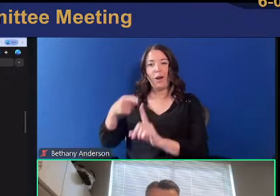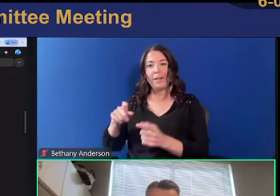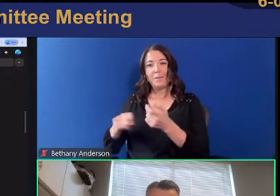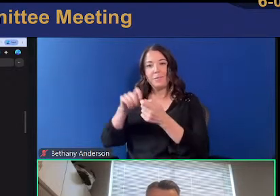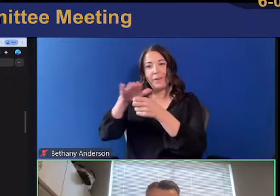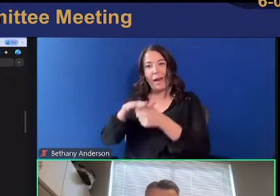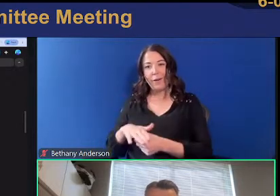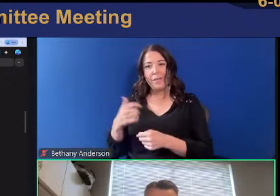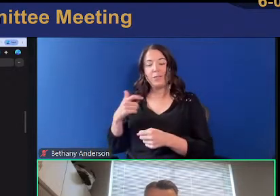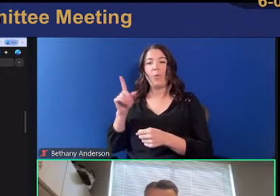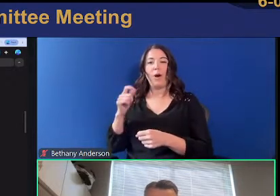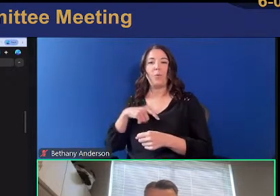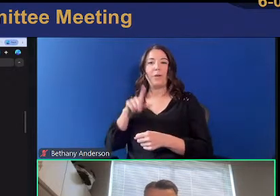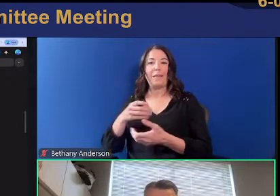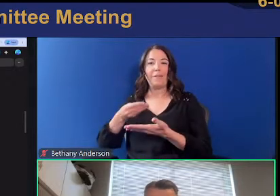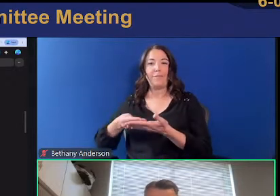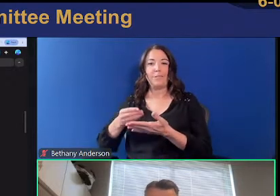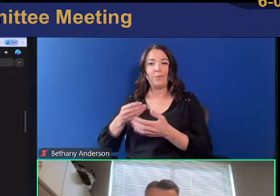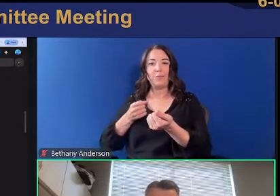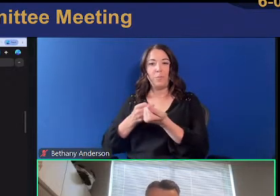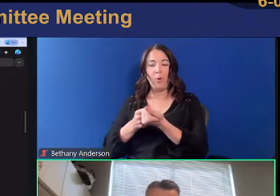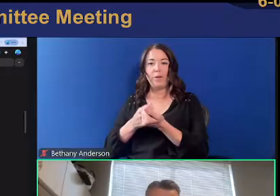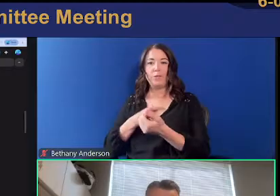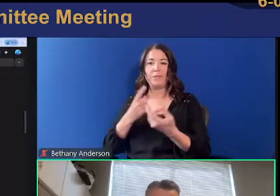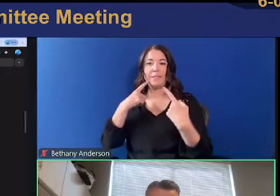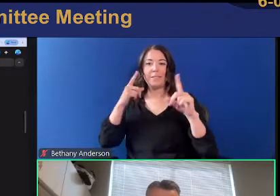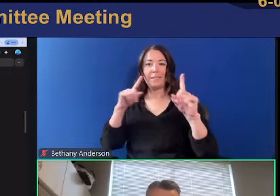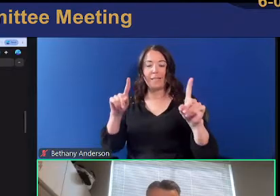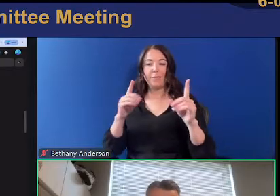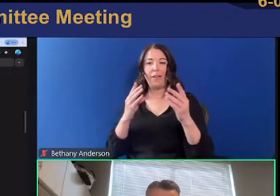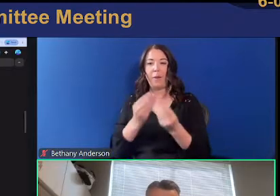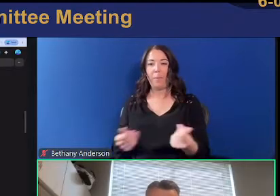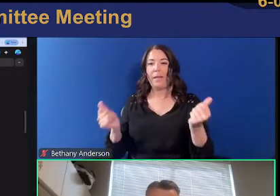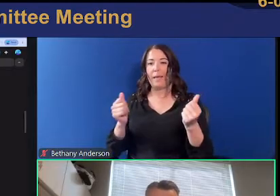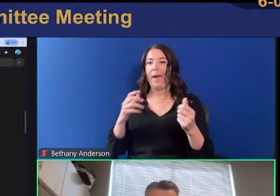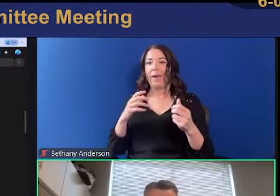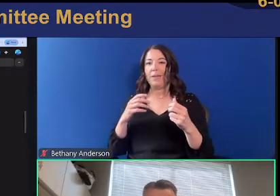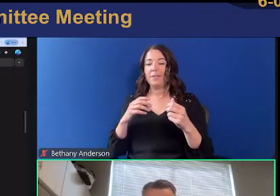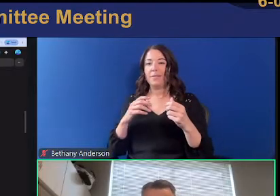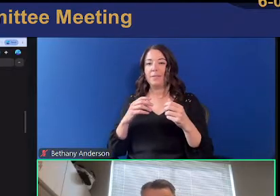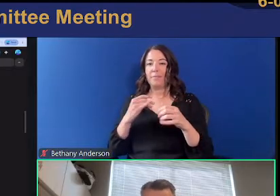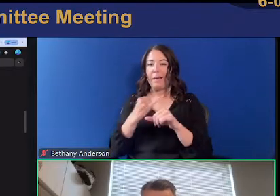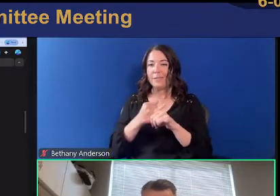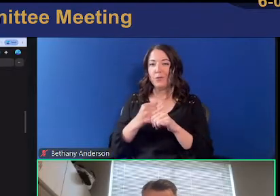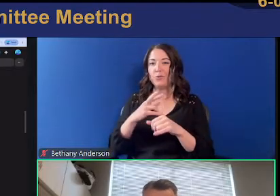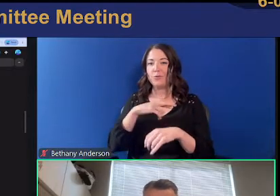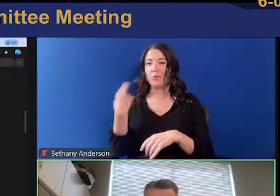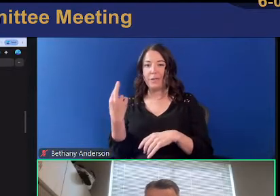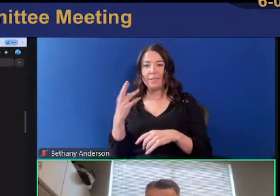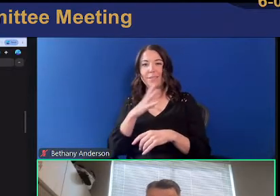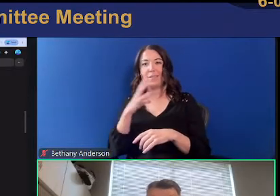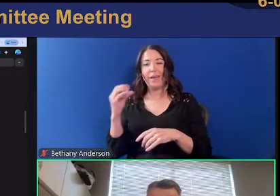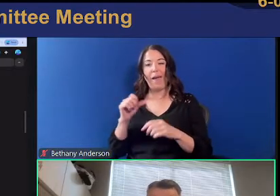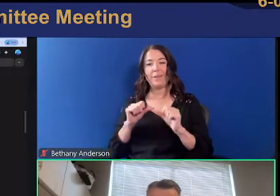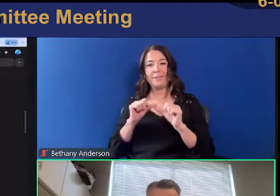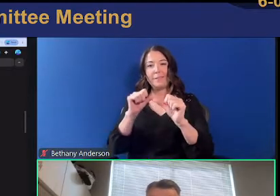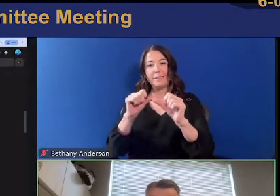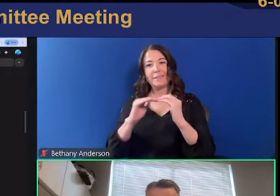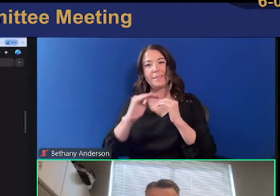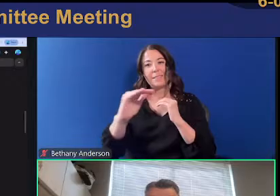is required to successfully mitigate institutional risk and ensure sustainable, efficient operations moving